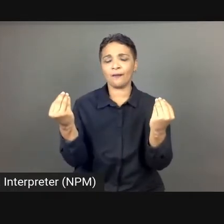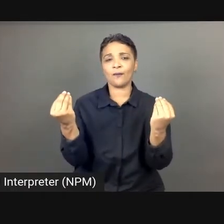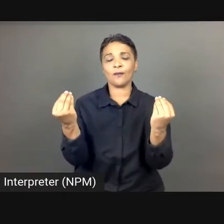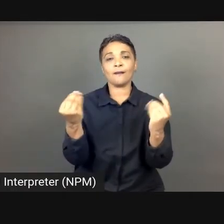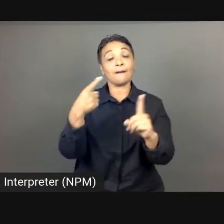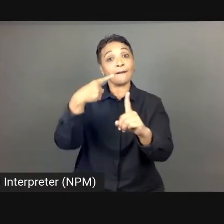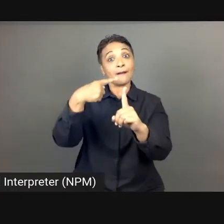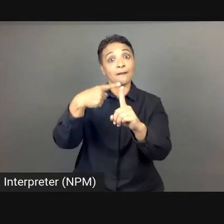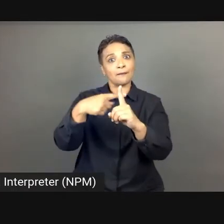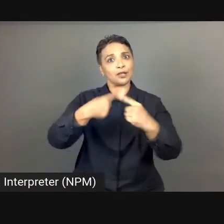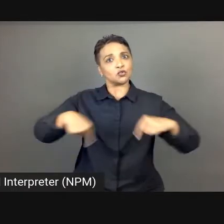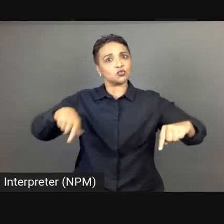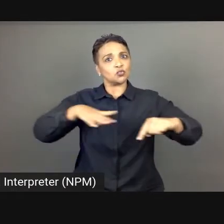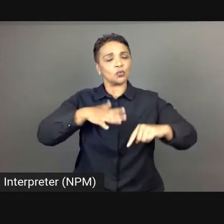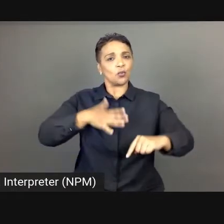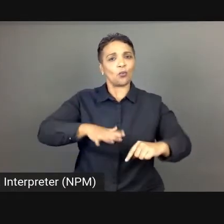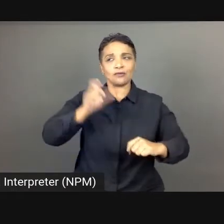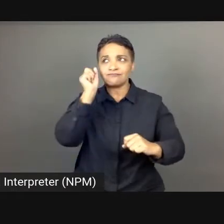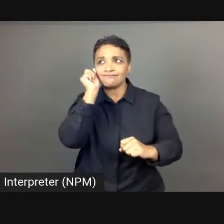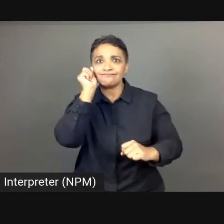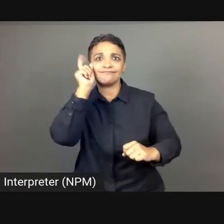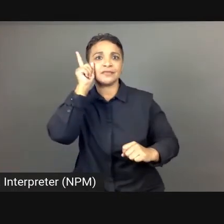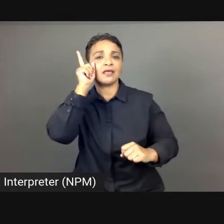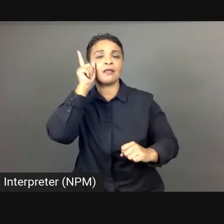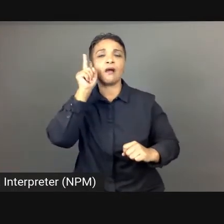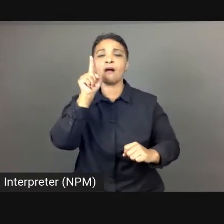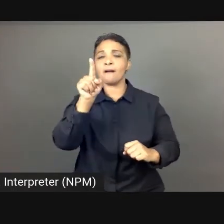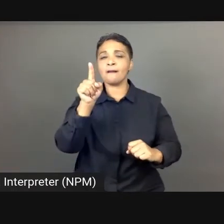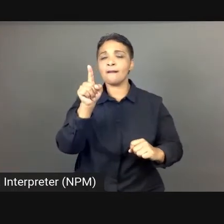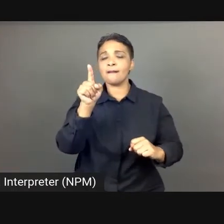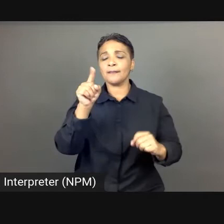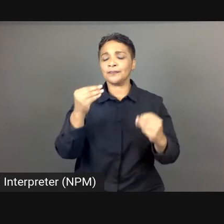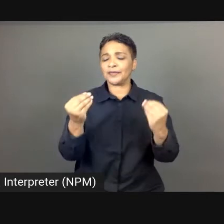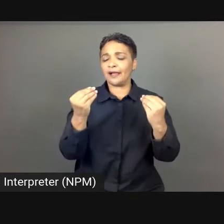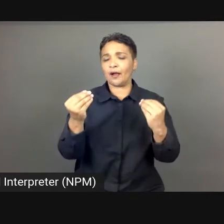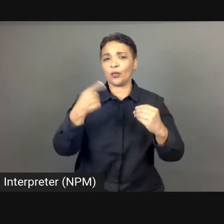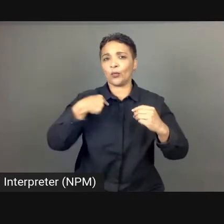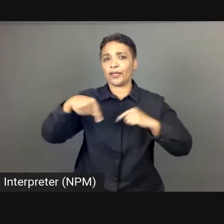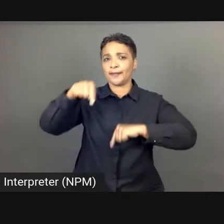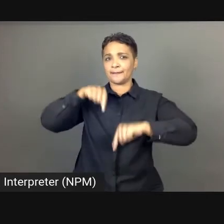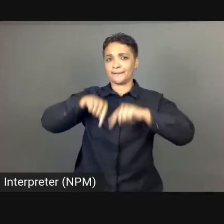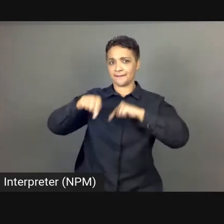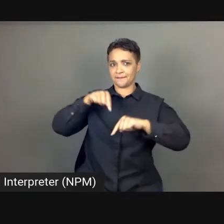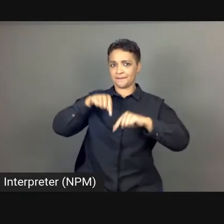understand this concept, we must first go to what is it,